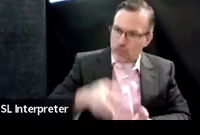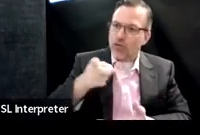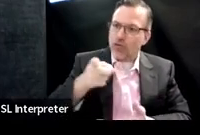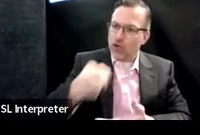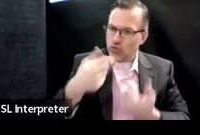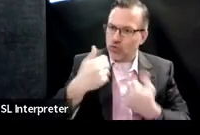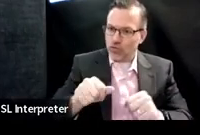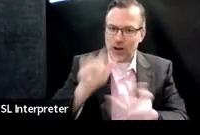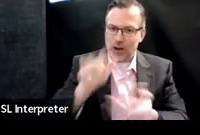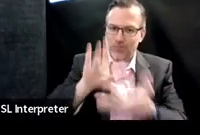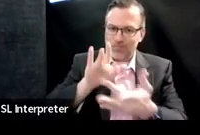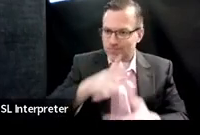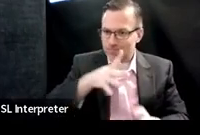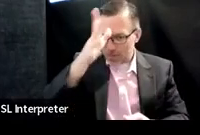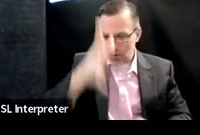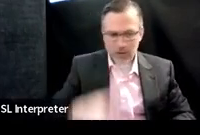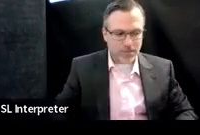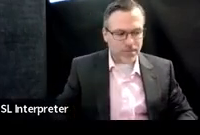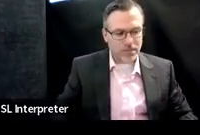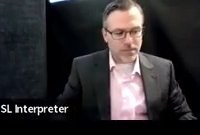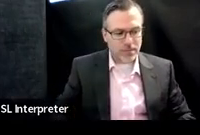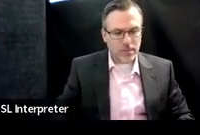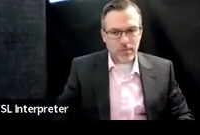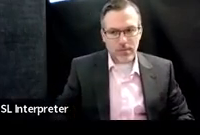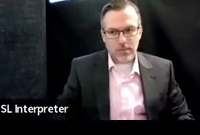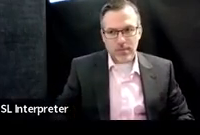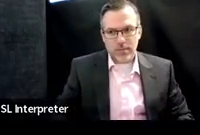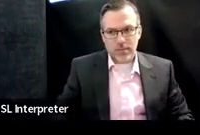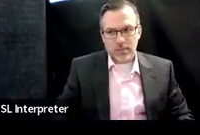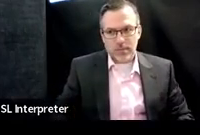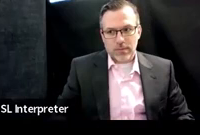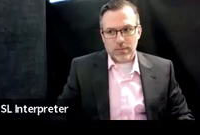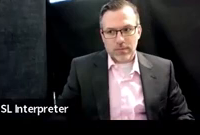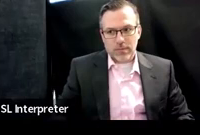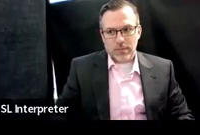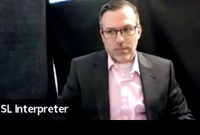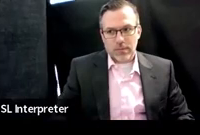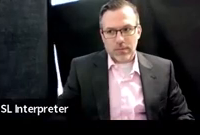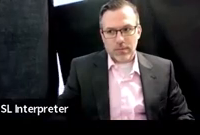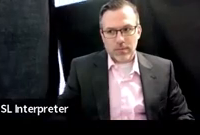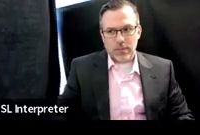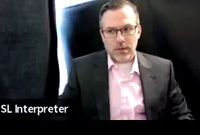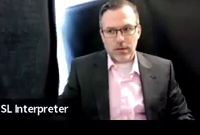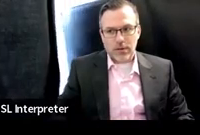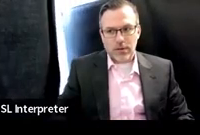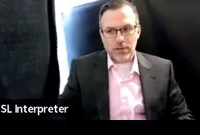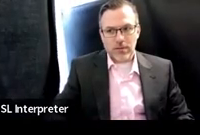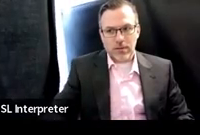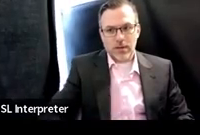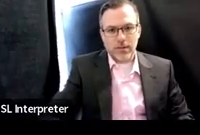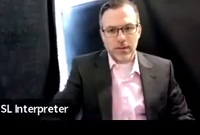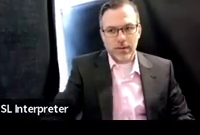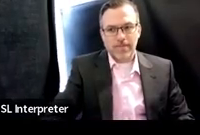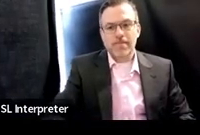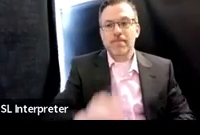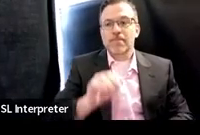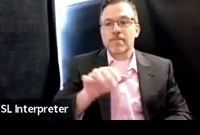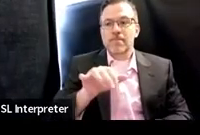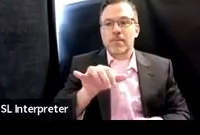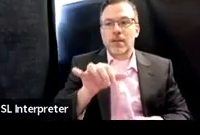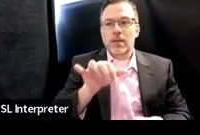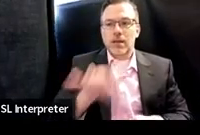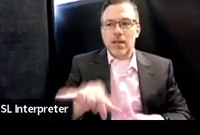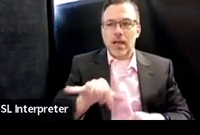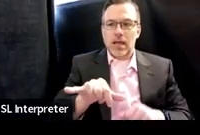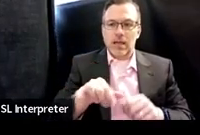All right, and then this one is if the IEP meeting is held 7 days or within 7 days of being given